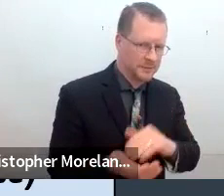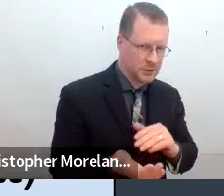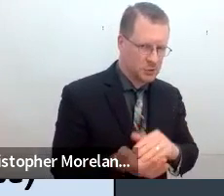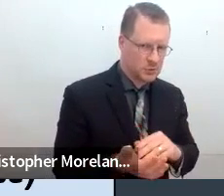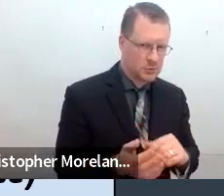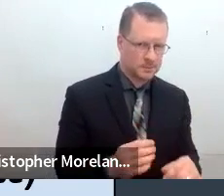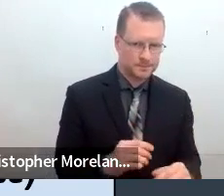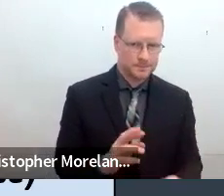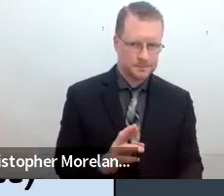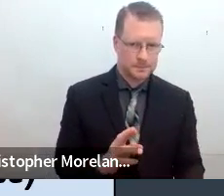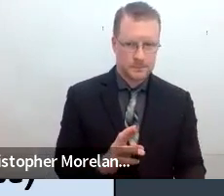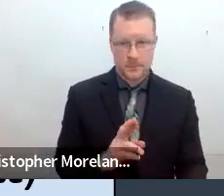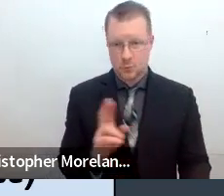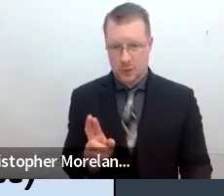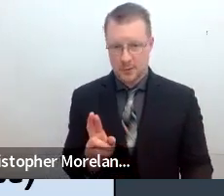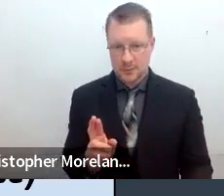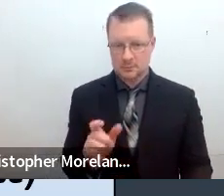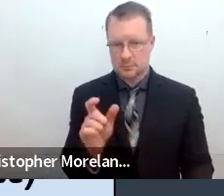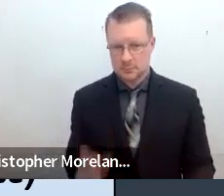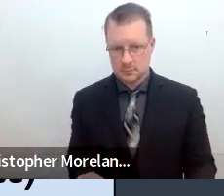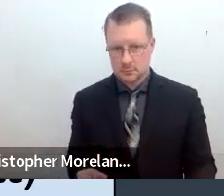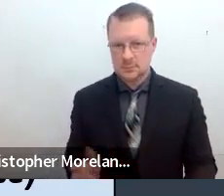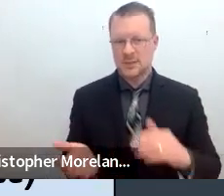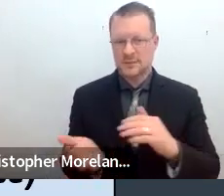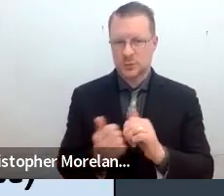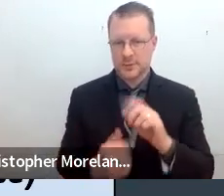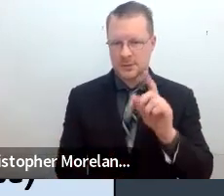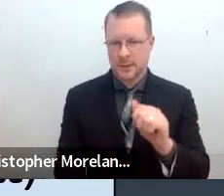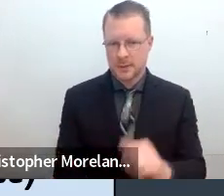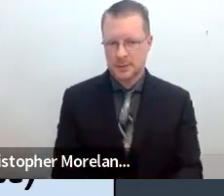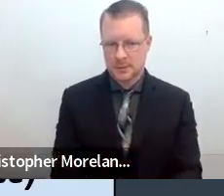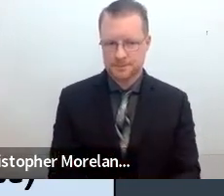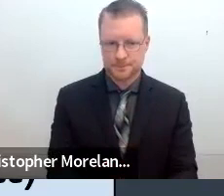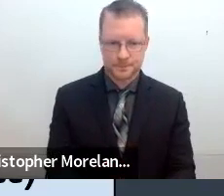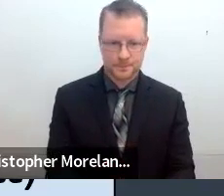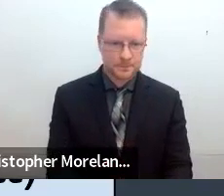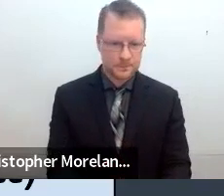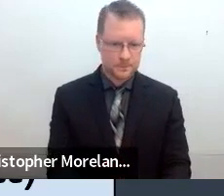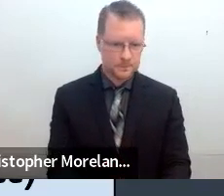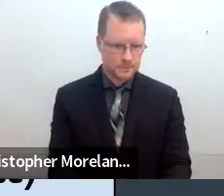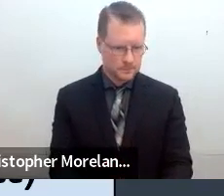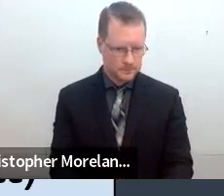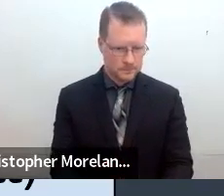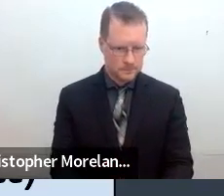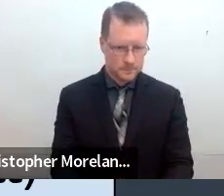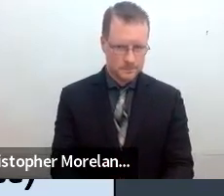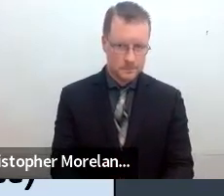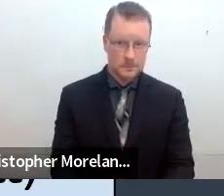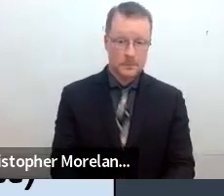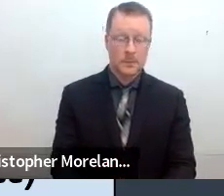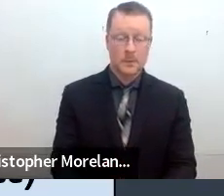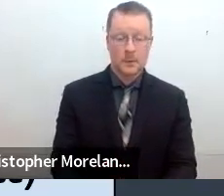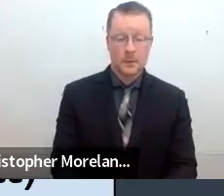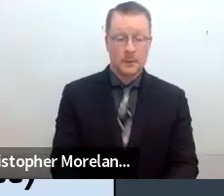left-hand column of that middle section were physicians without disabilities, and the right side were physicians with